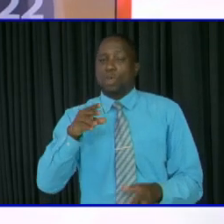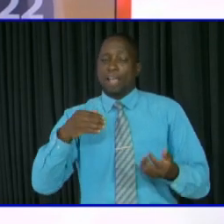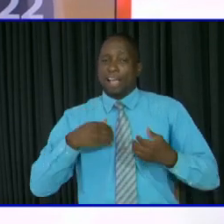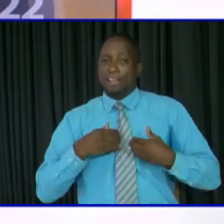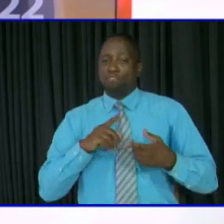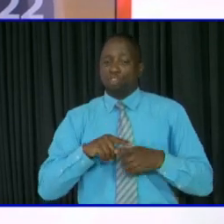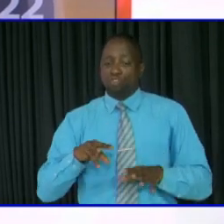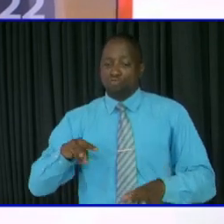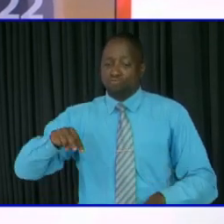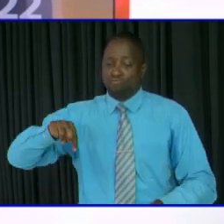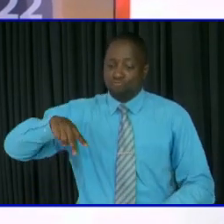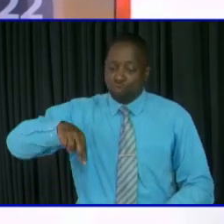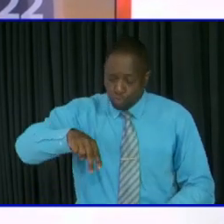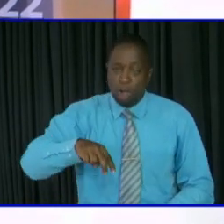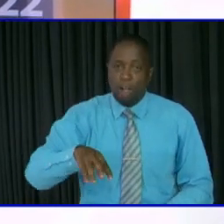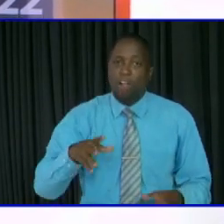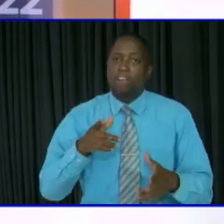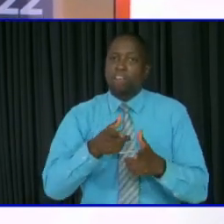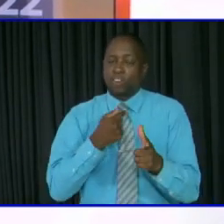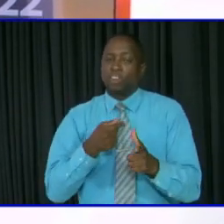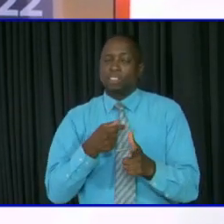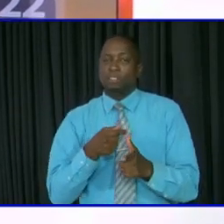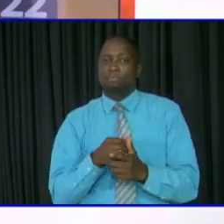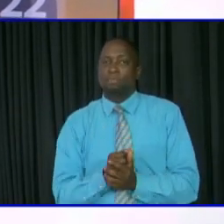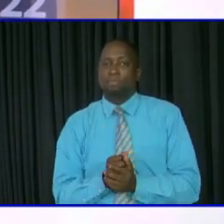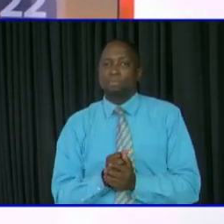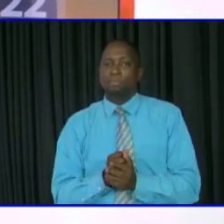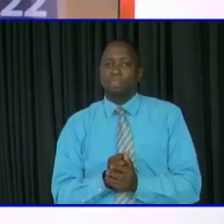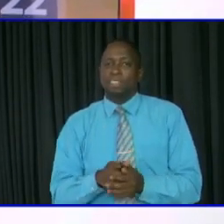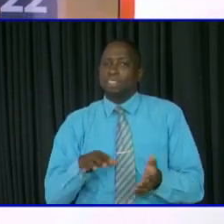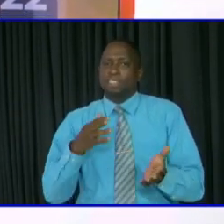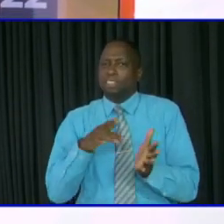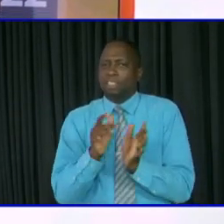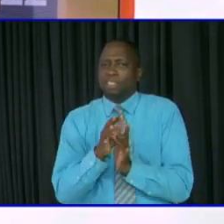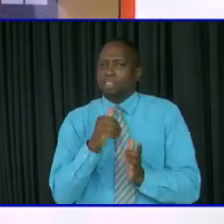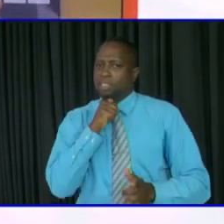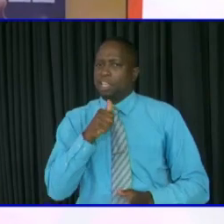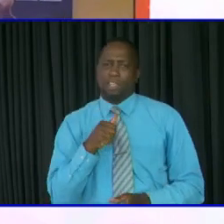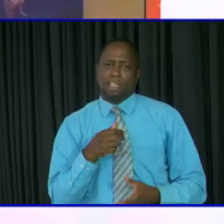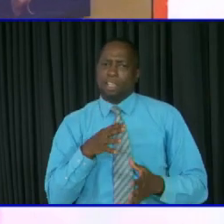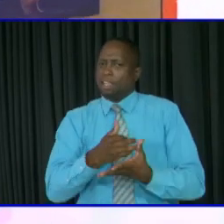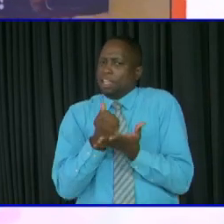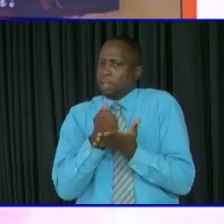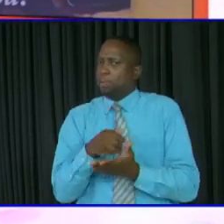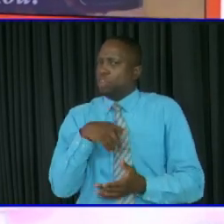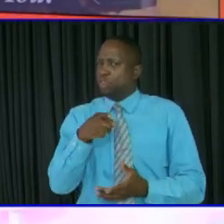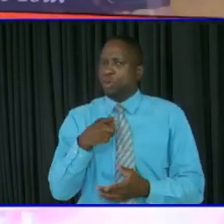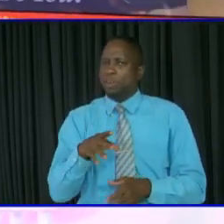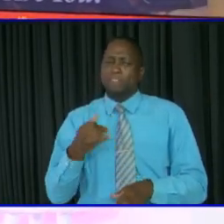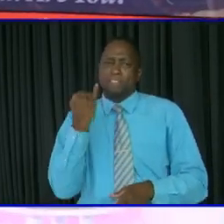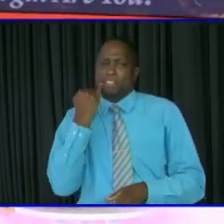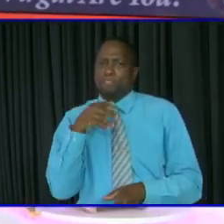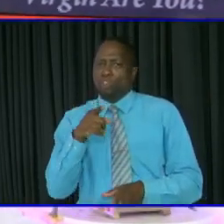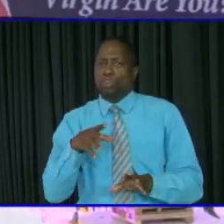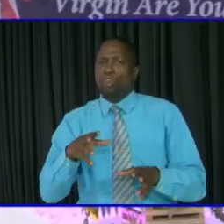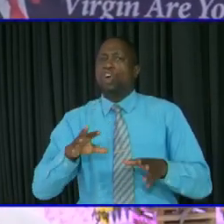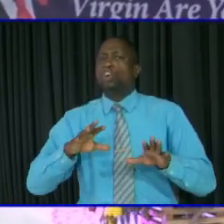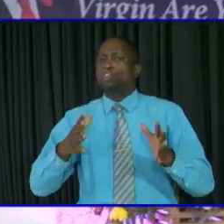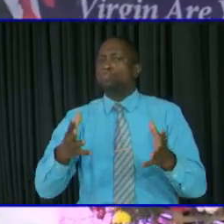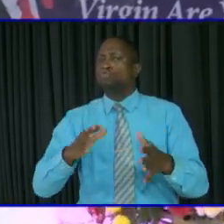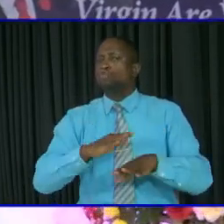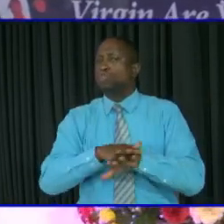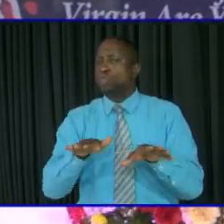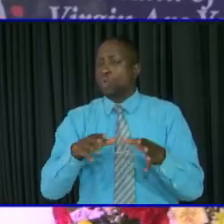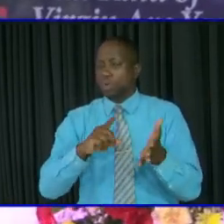miles down the road if you are not willing to make the first step. The journey of your salvation begins with the first